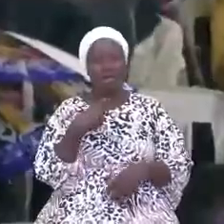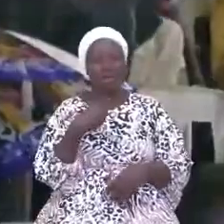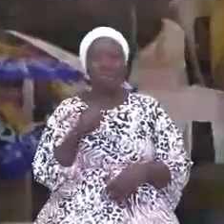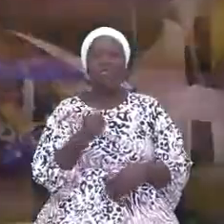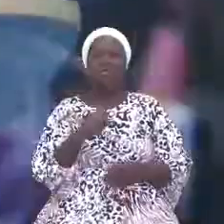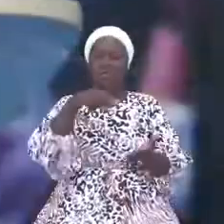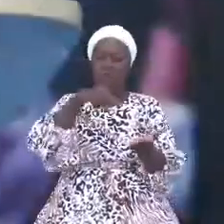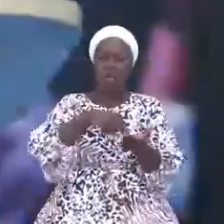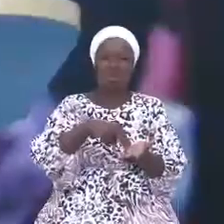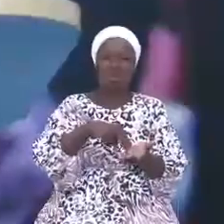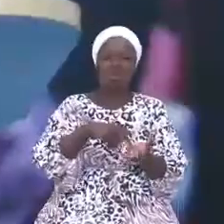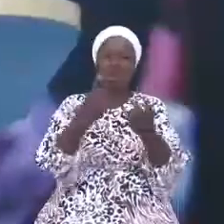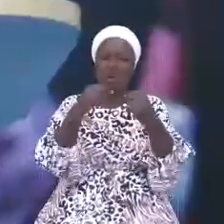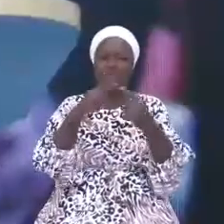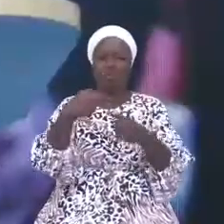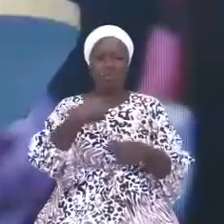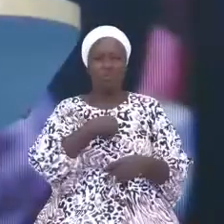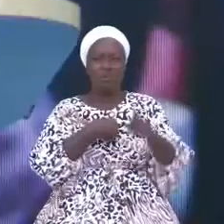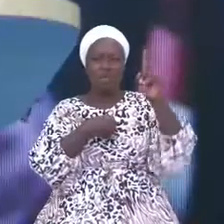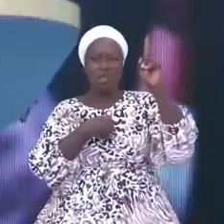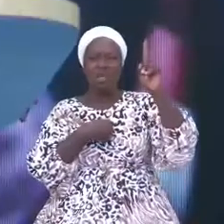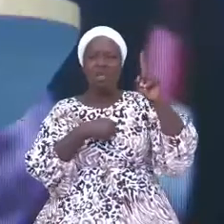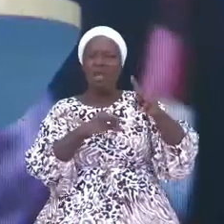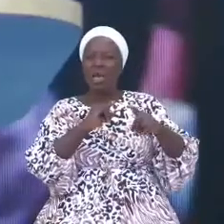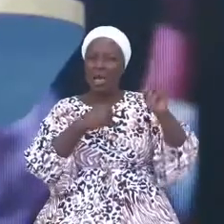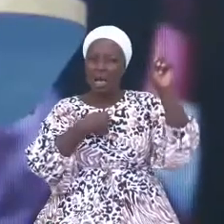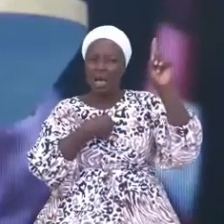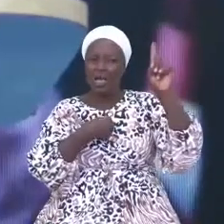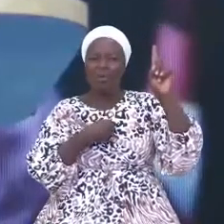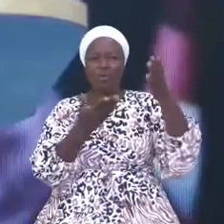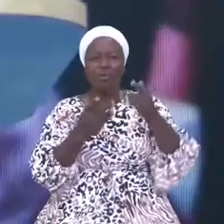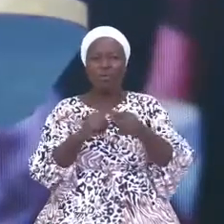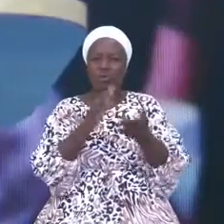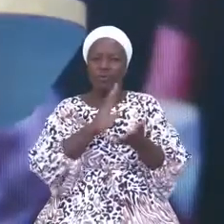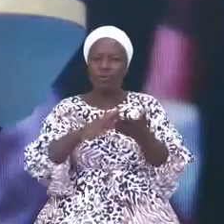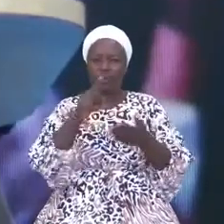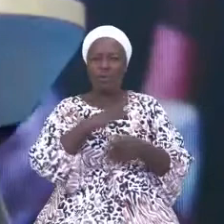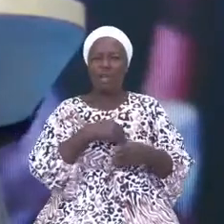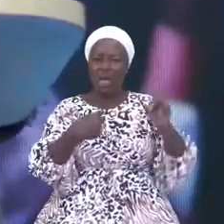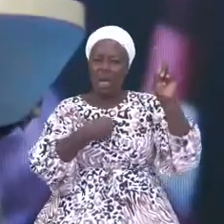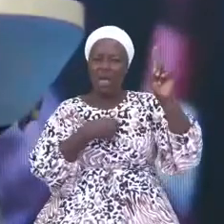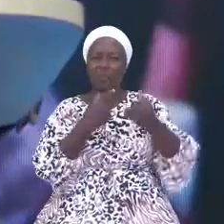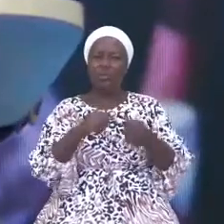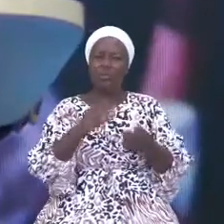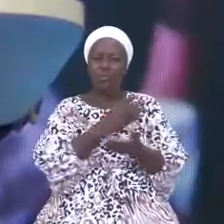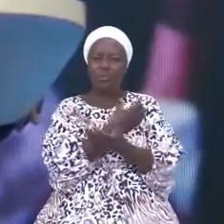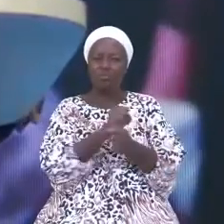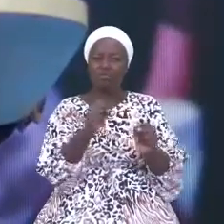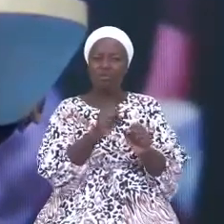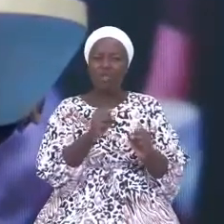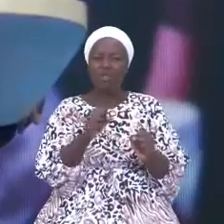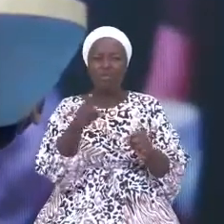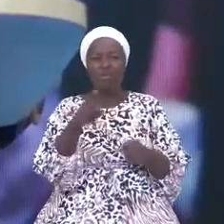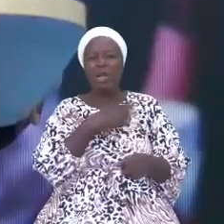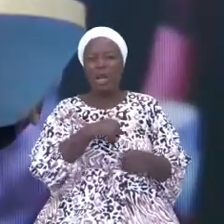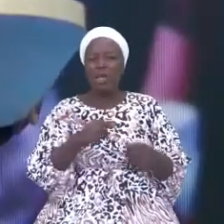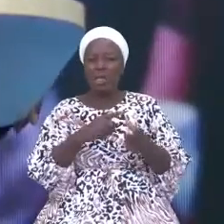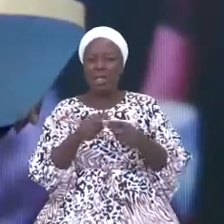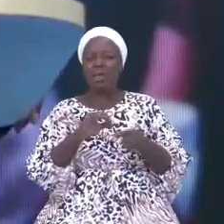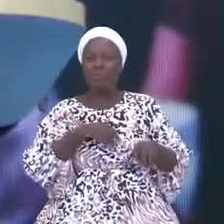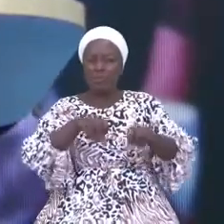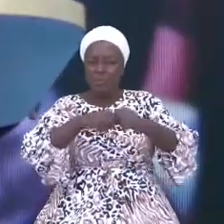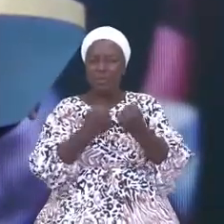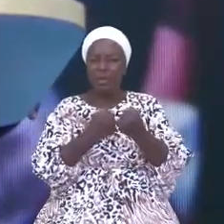up, come to me. I want to forgive you. I want to save you. I want to change your life. I want to break